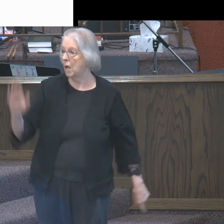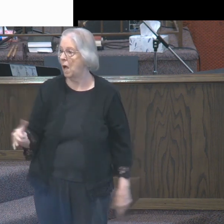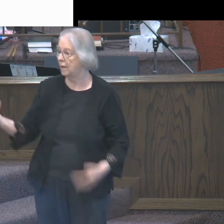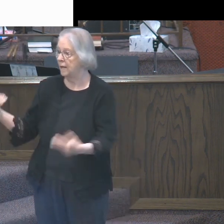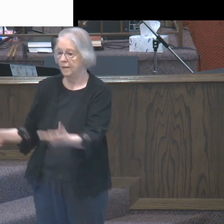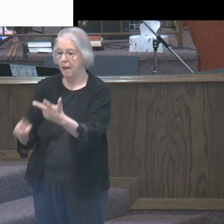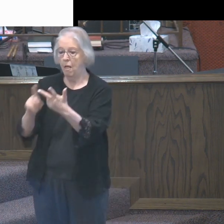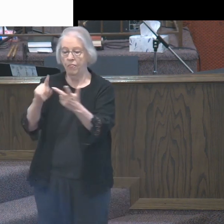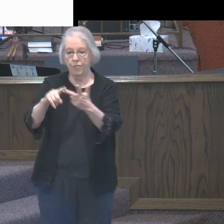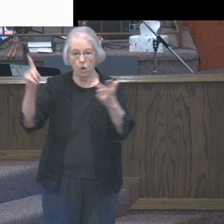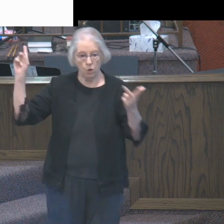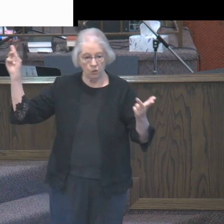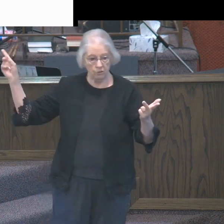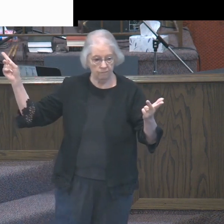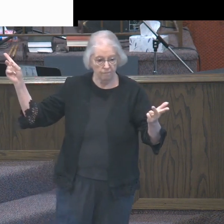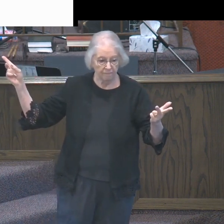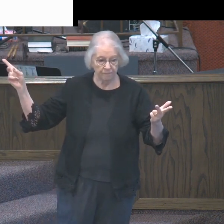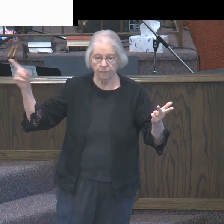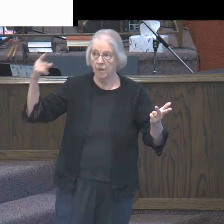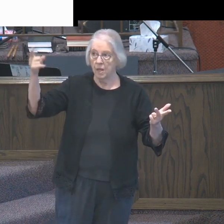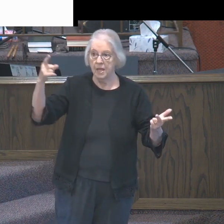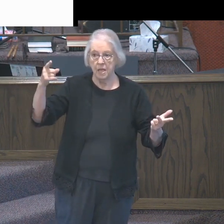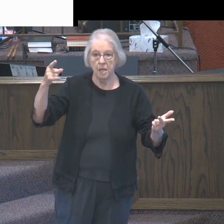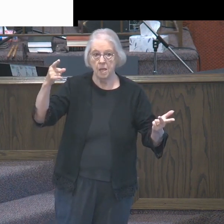I believe that God is jealous.